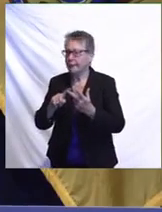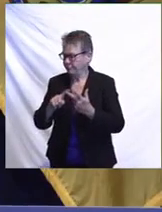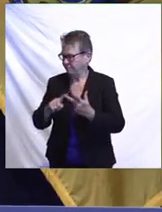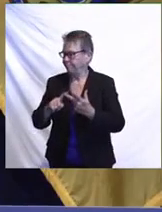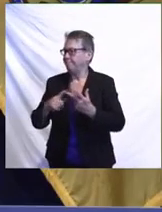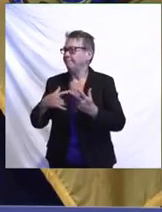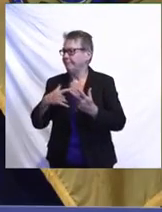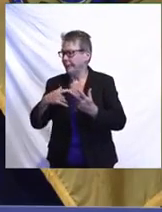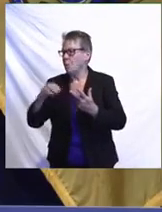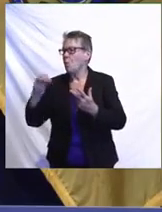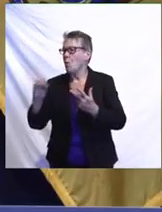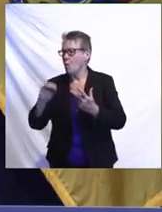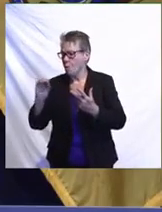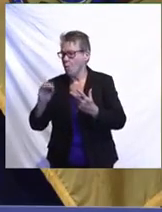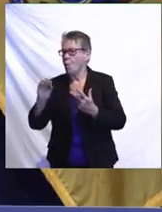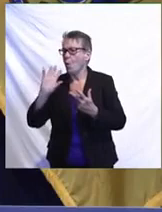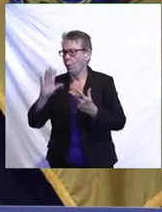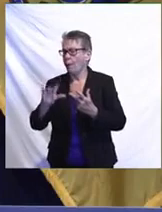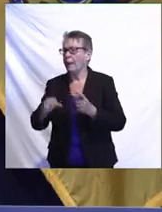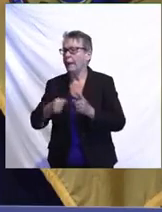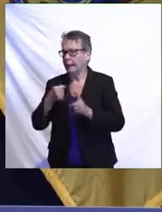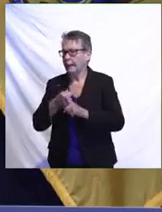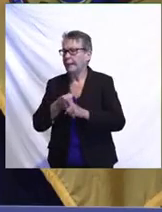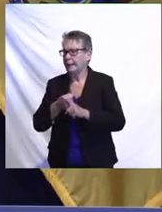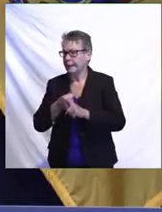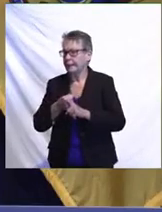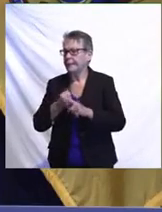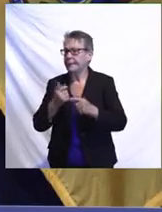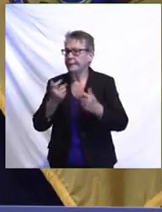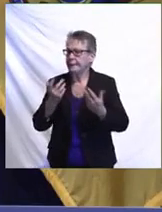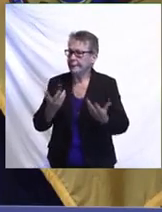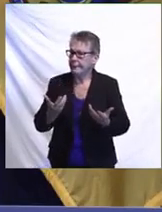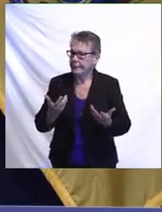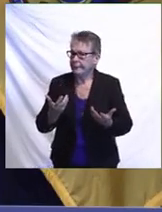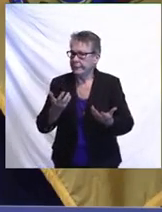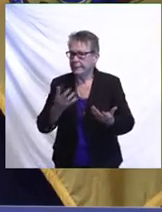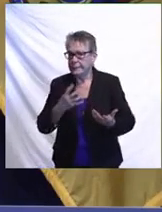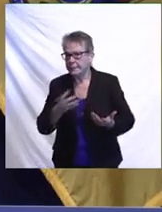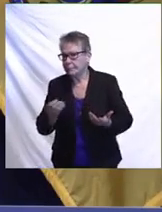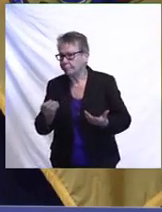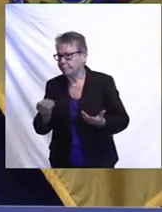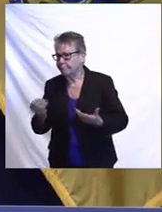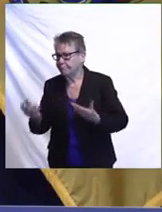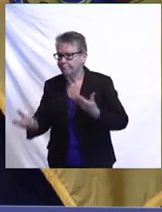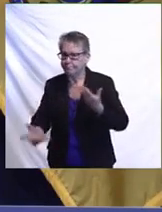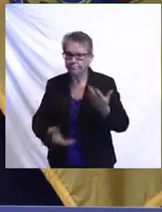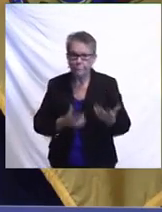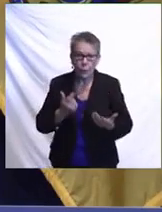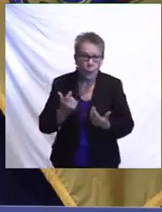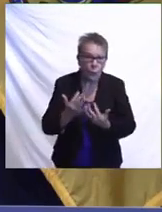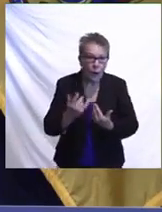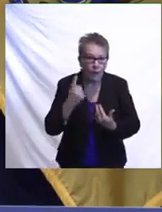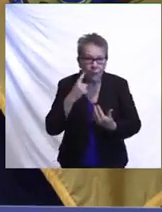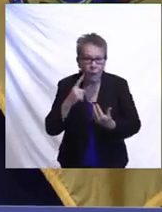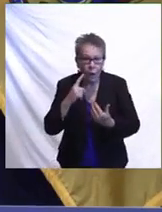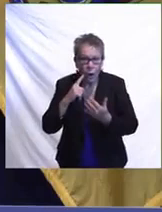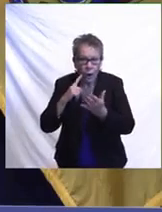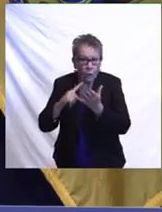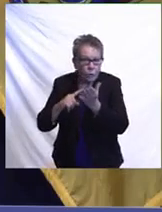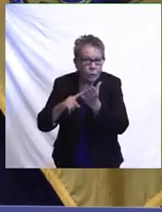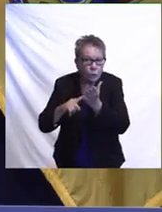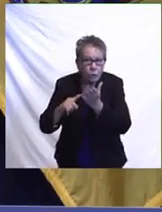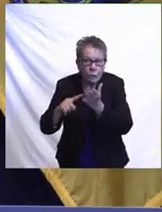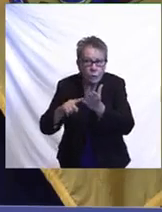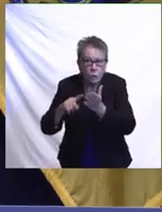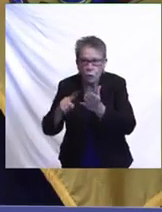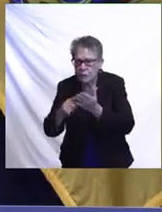incomplete research and research findings, unless Tina or Judy disagree. So it's hard, with that combination, it's hard to